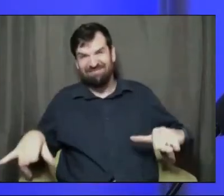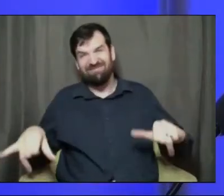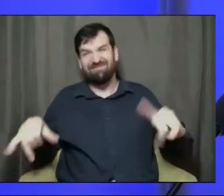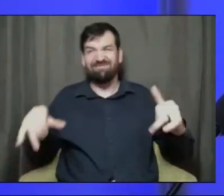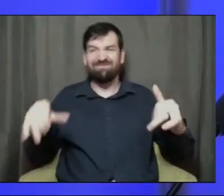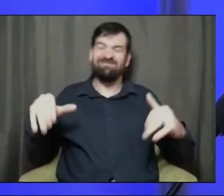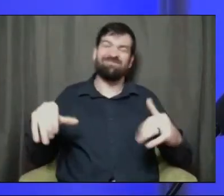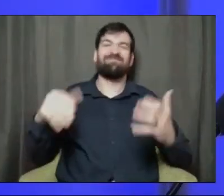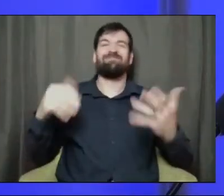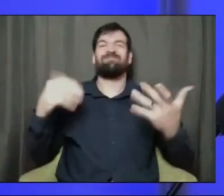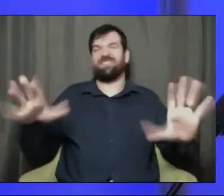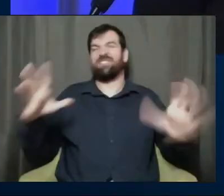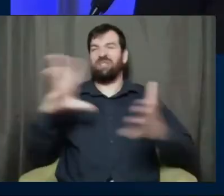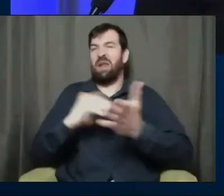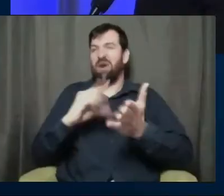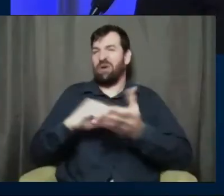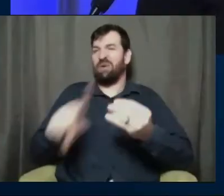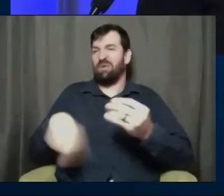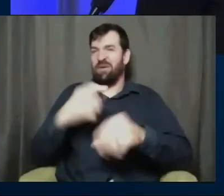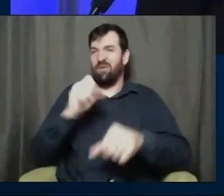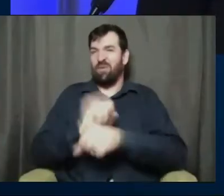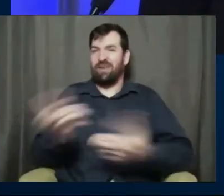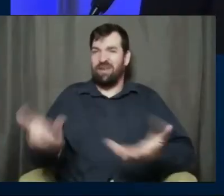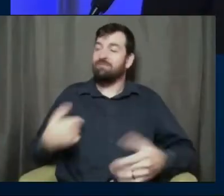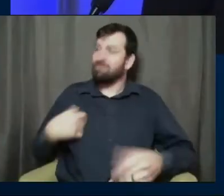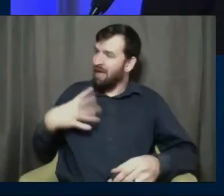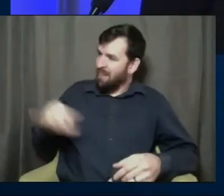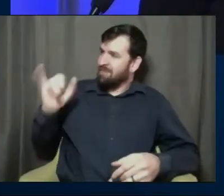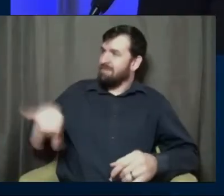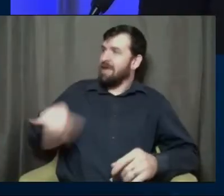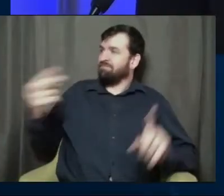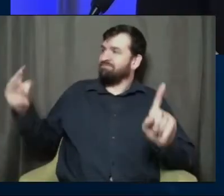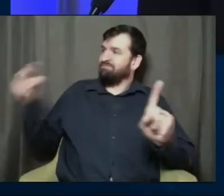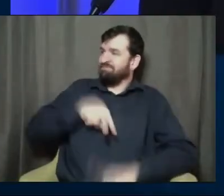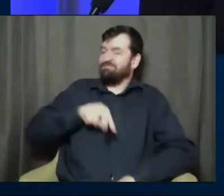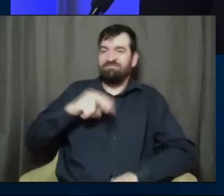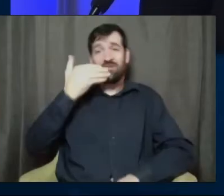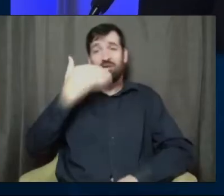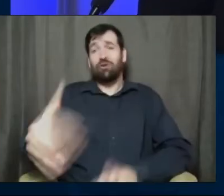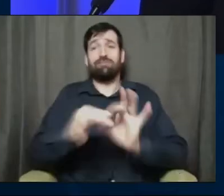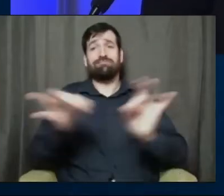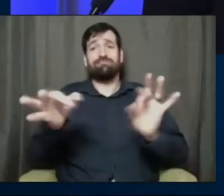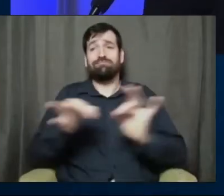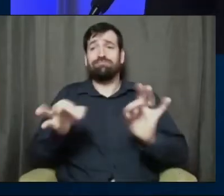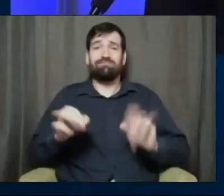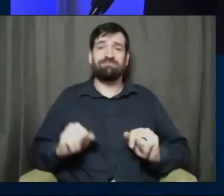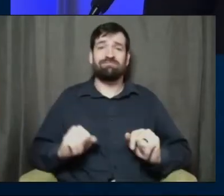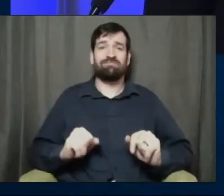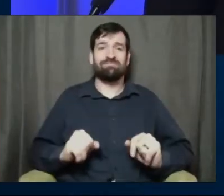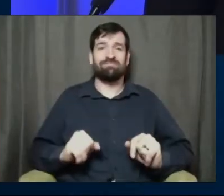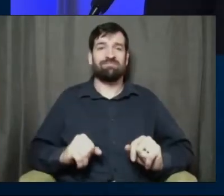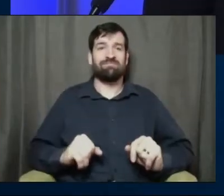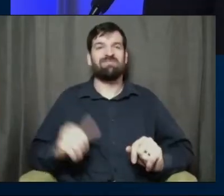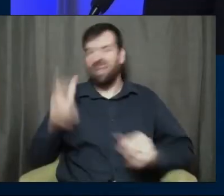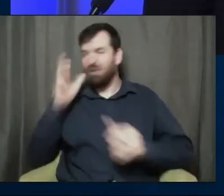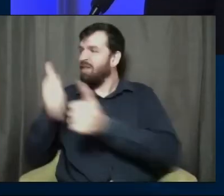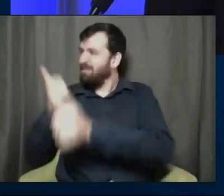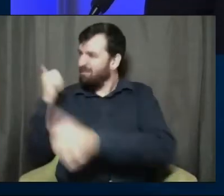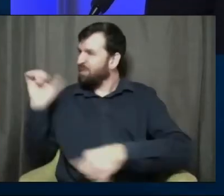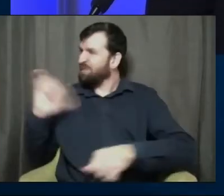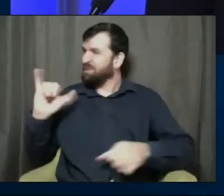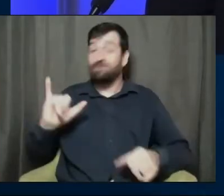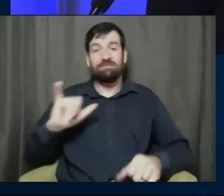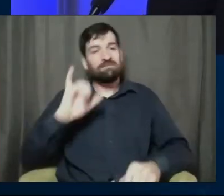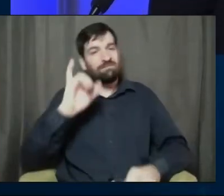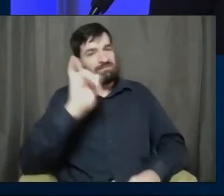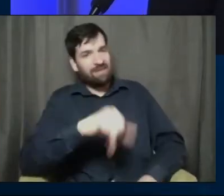work here. Okay. Just I stay like inside. how you think. That's a good way to phrase it, Jess. I'm going to get out of shoveling too. That's why you have kids. That's why you. Exactly.